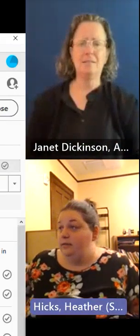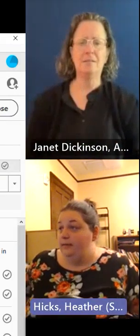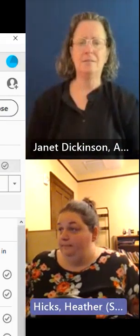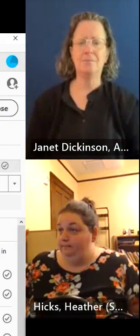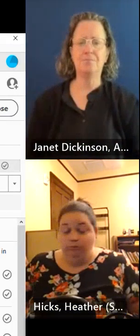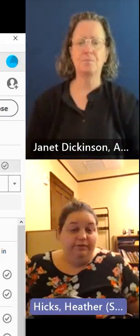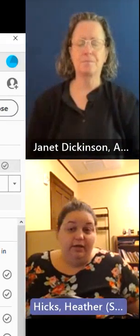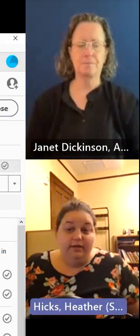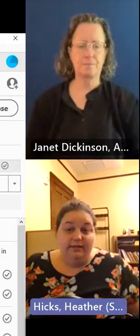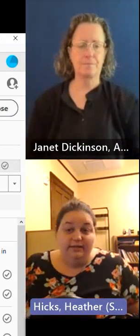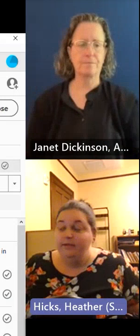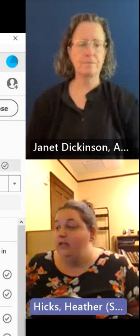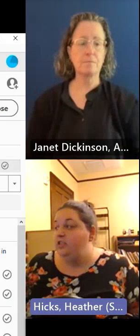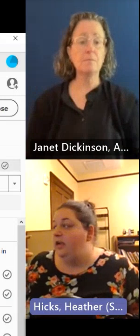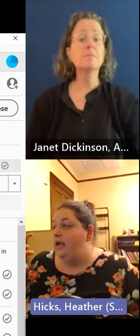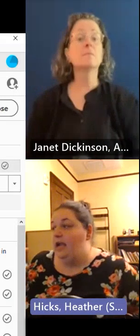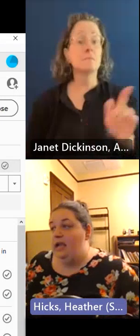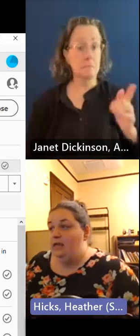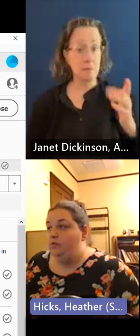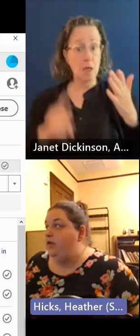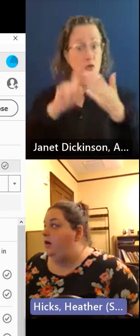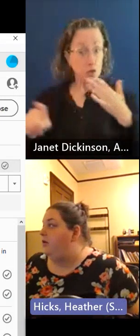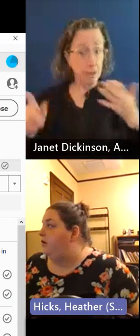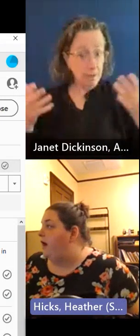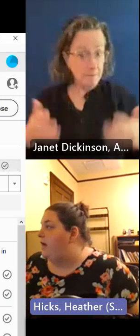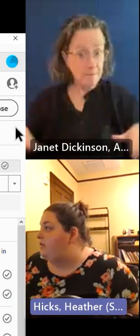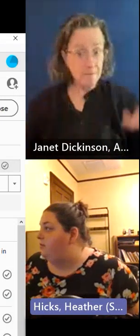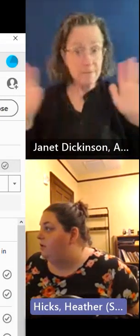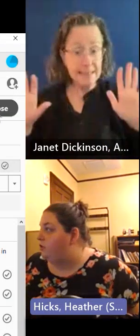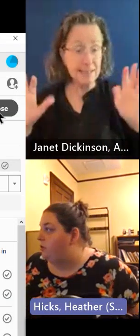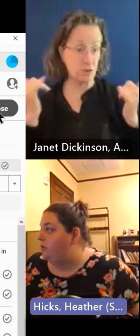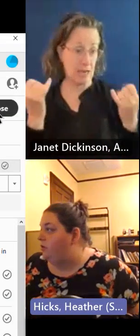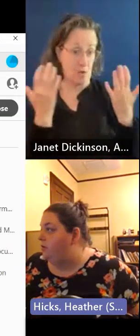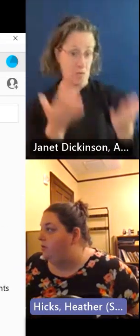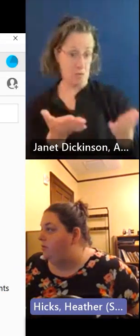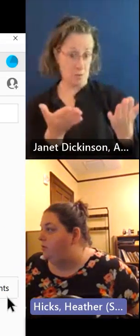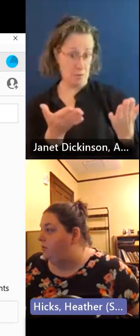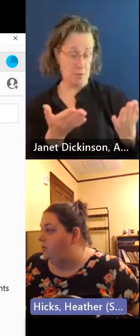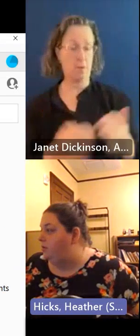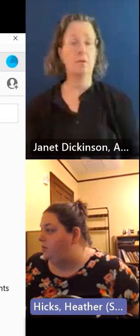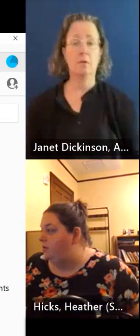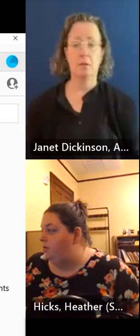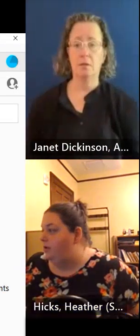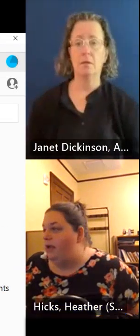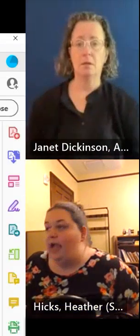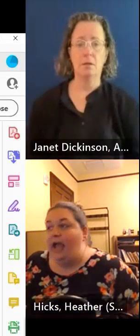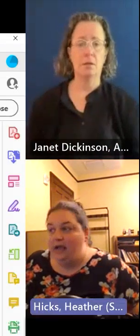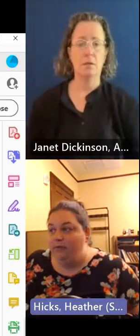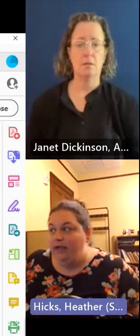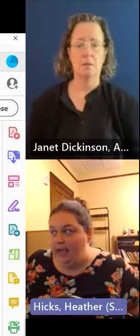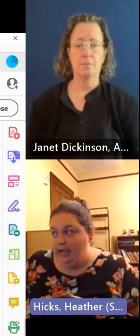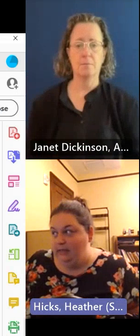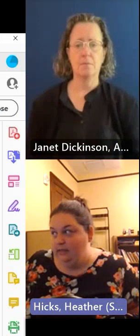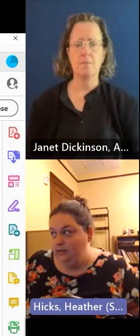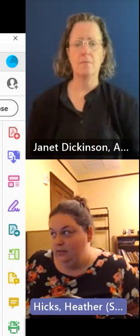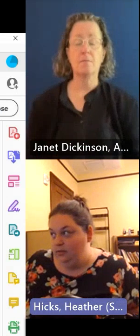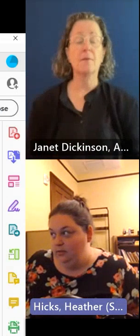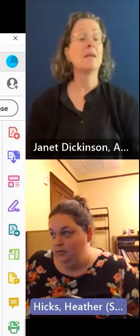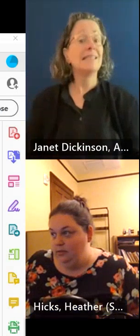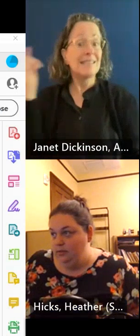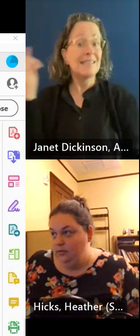But we've done our accessibility check and we are here. I did want to show you, had we